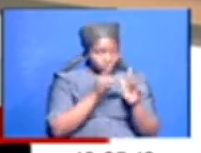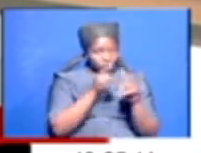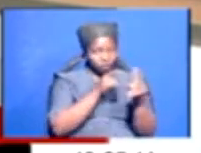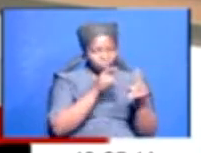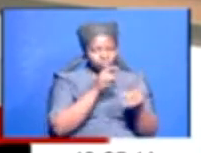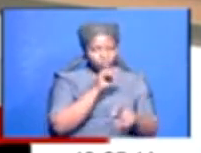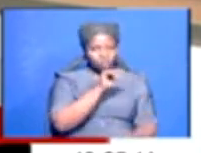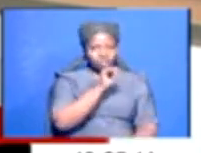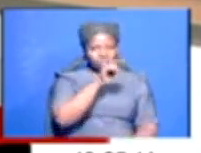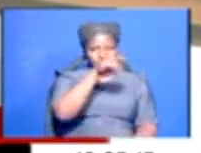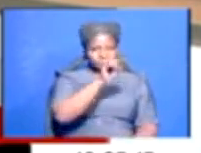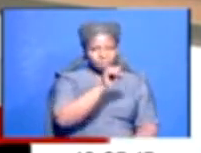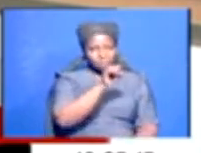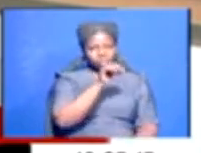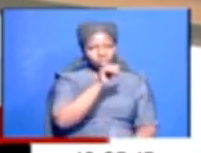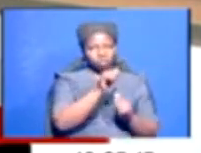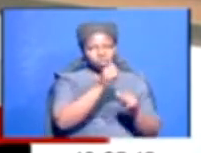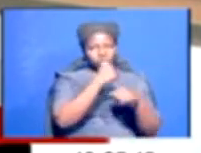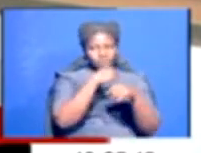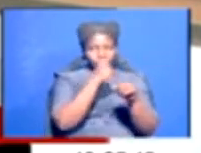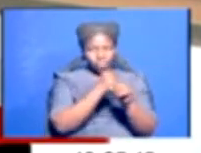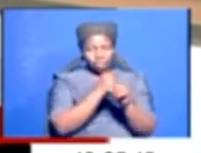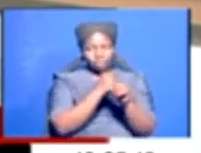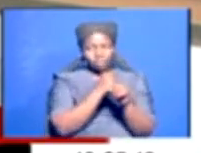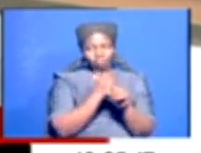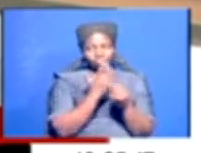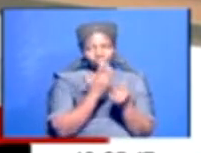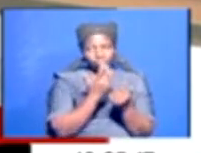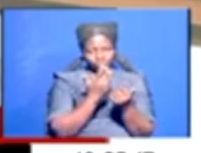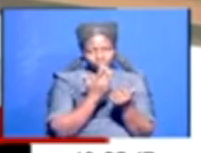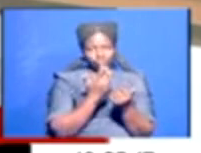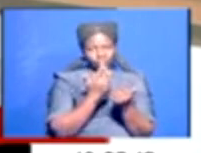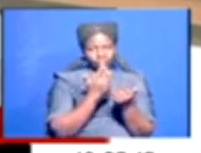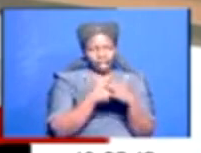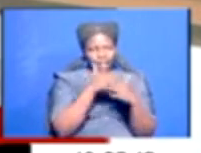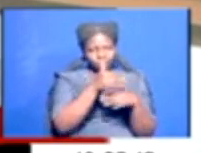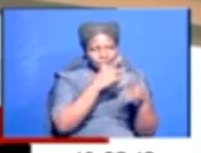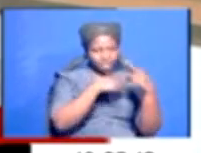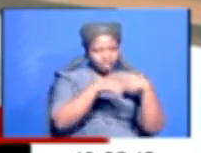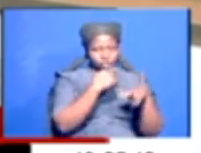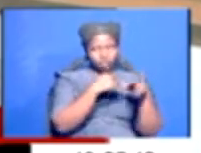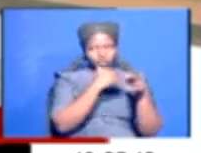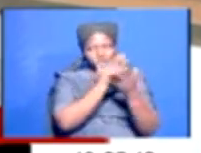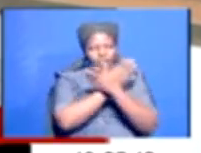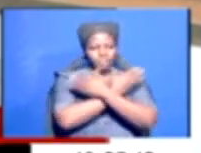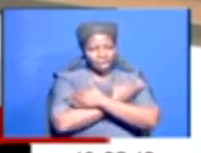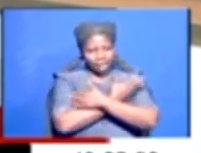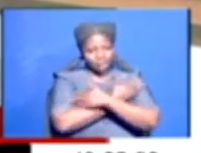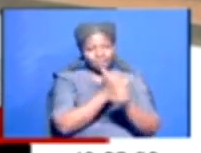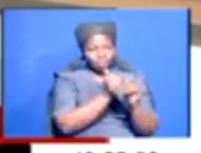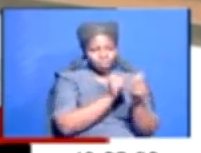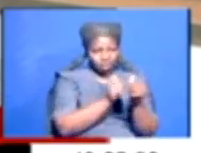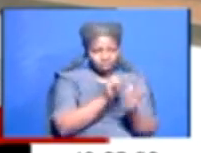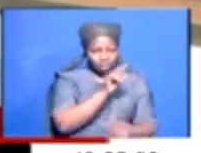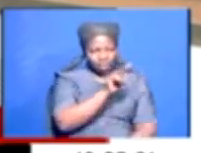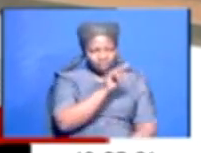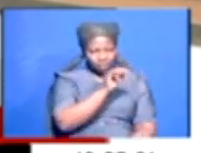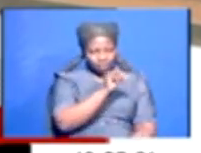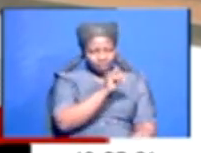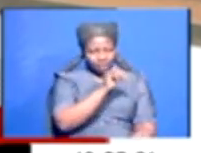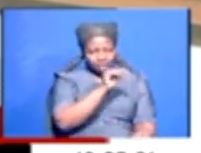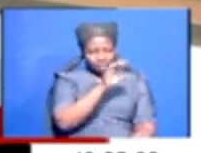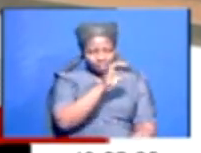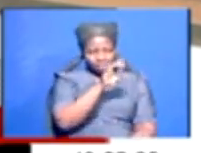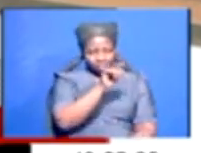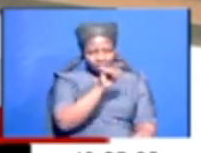of the Paralympic Games. And Vincent, yes. Let me come to you, because you know, you double